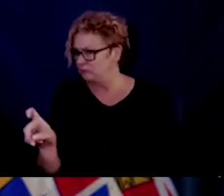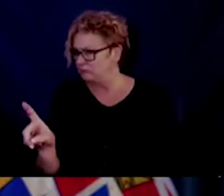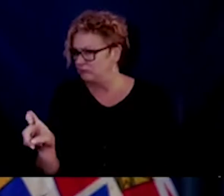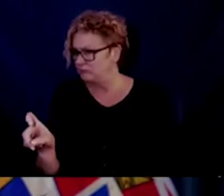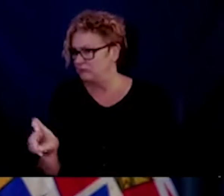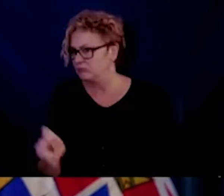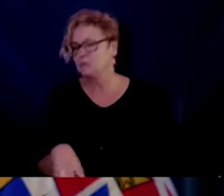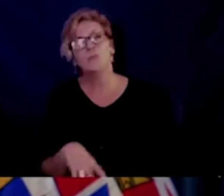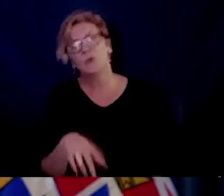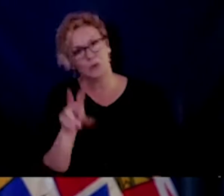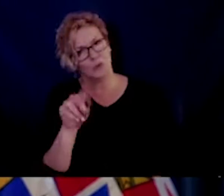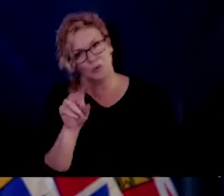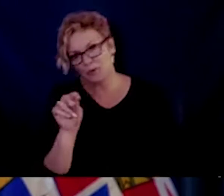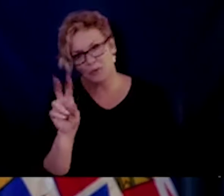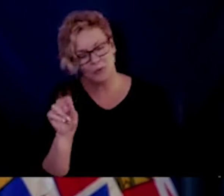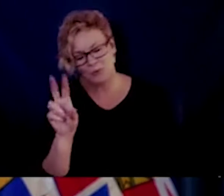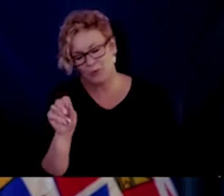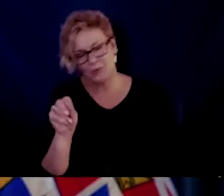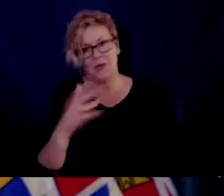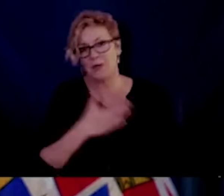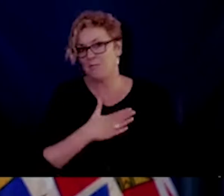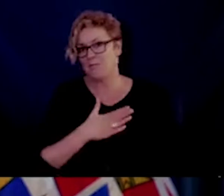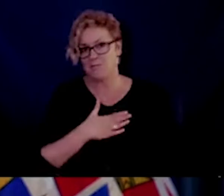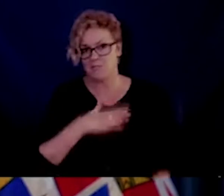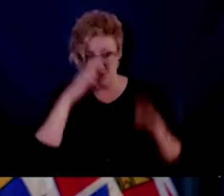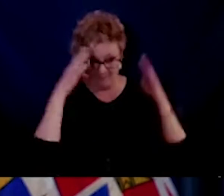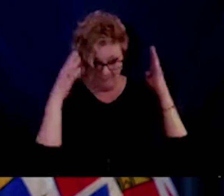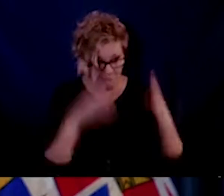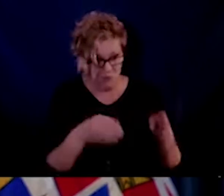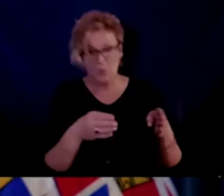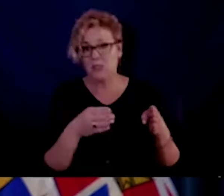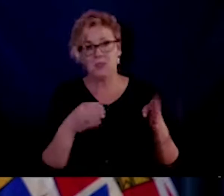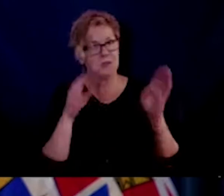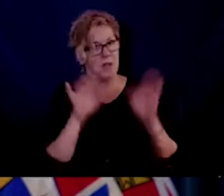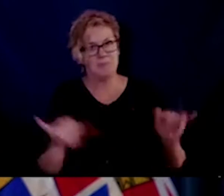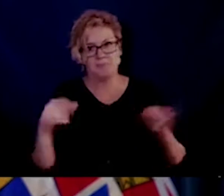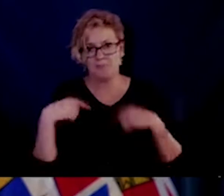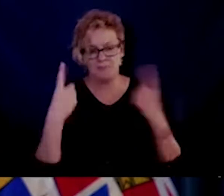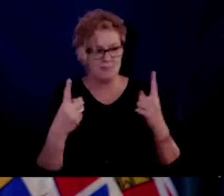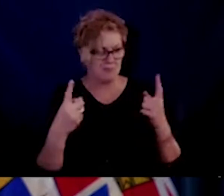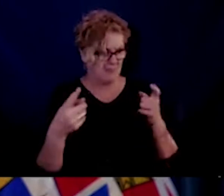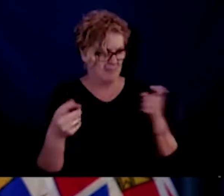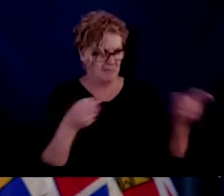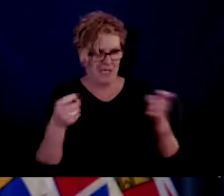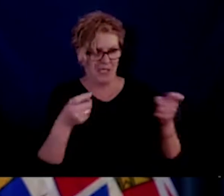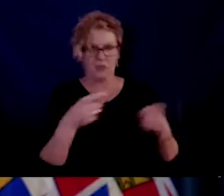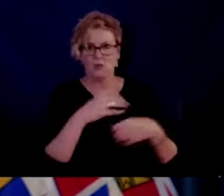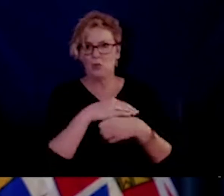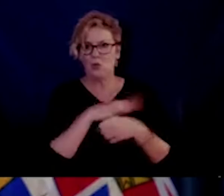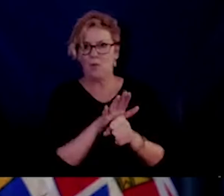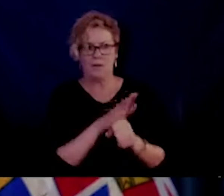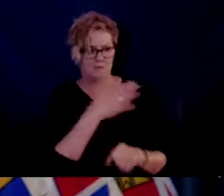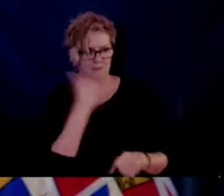last few weeks. My focus has been entirely on managing with the team what is going on with this pandemic, and